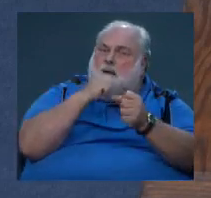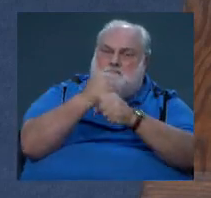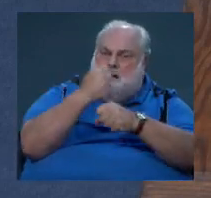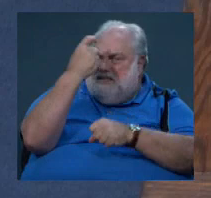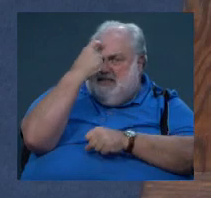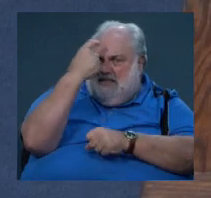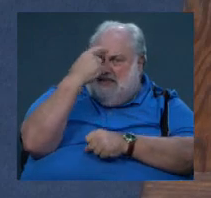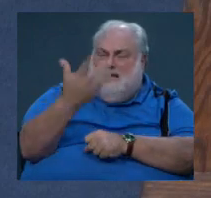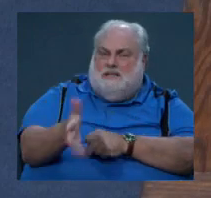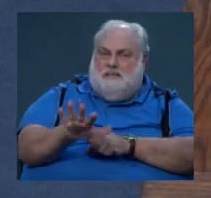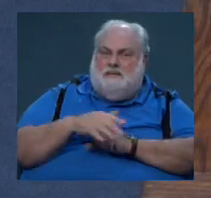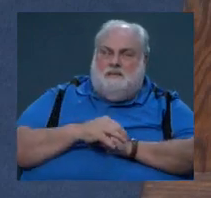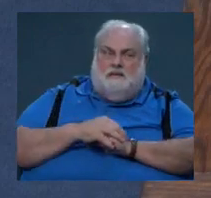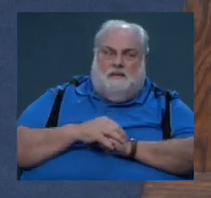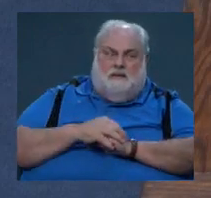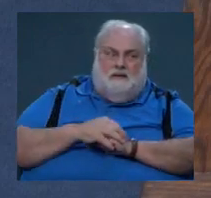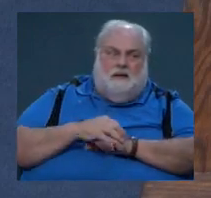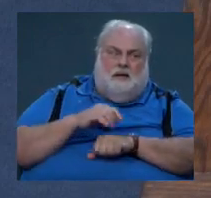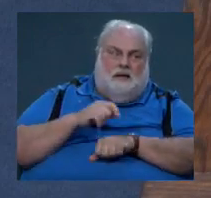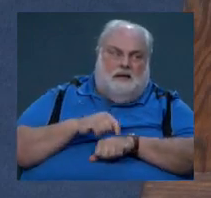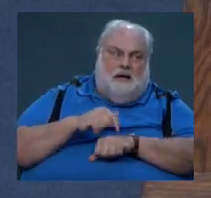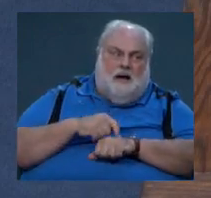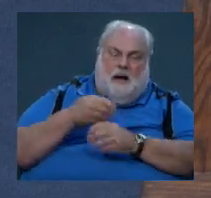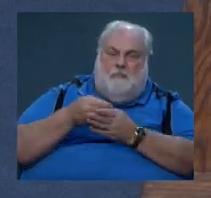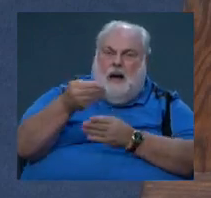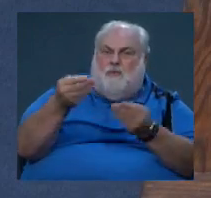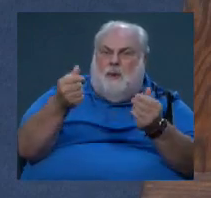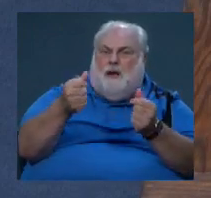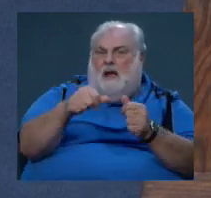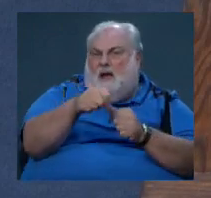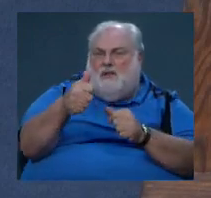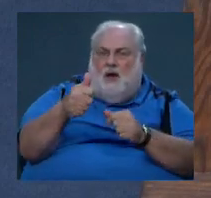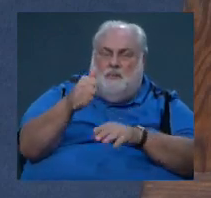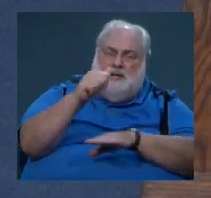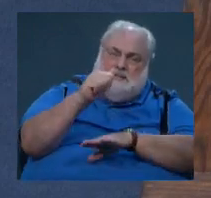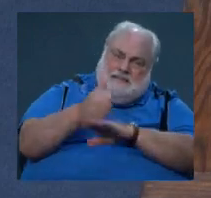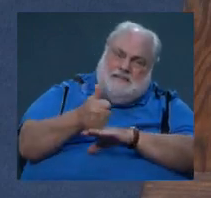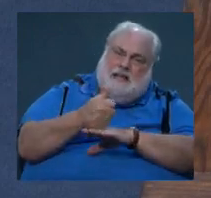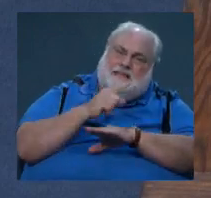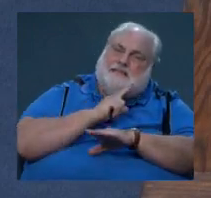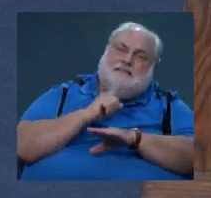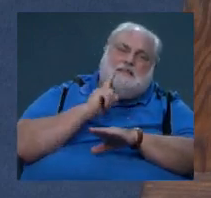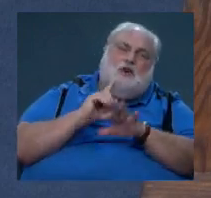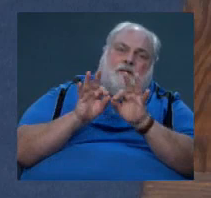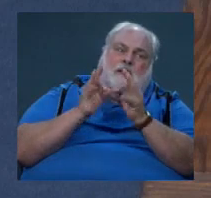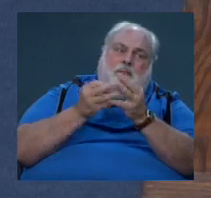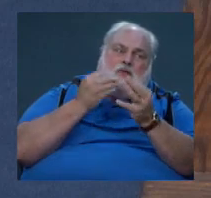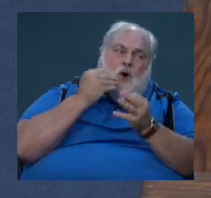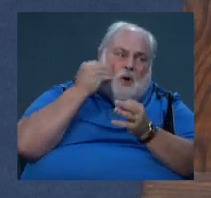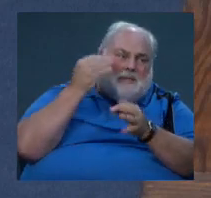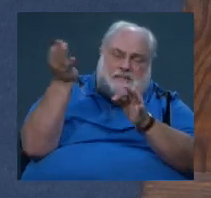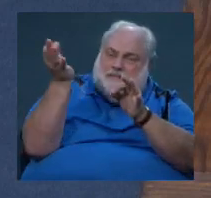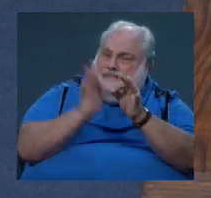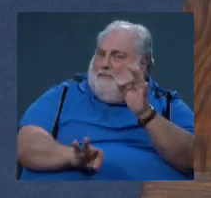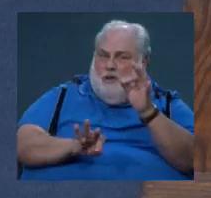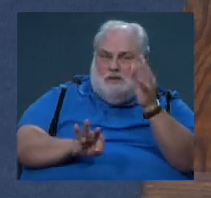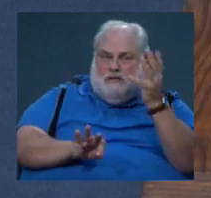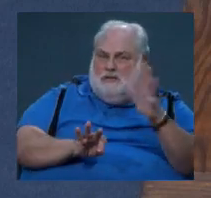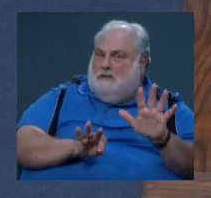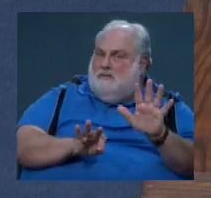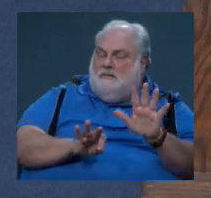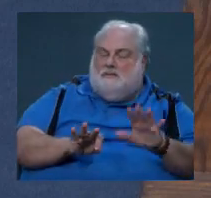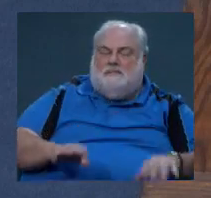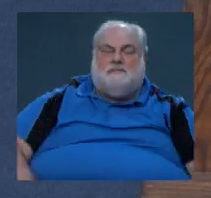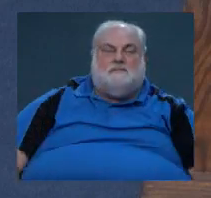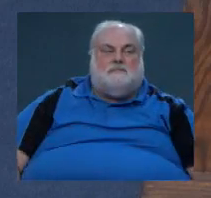sense. Tell him to go buy property somewhere else or put single-family homes on there. Real simple. Real